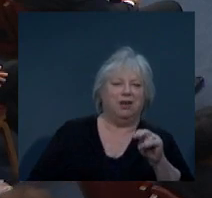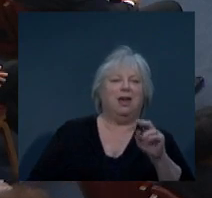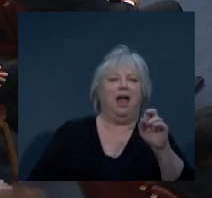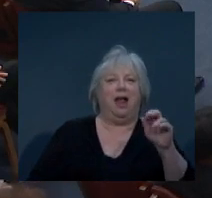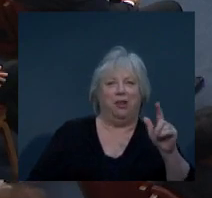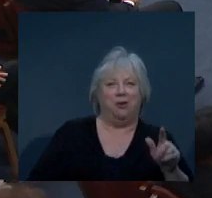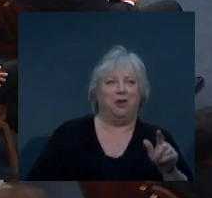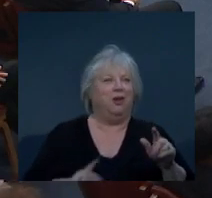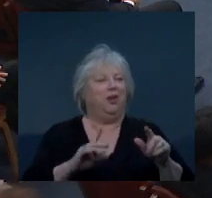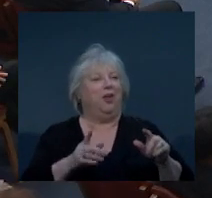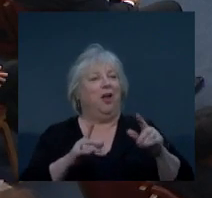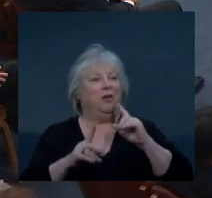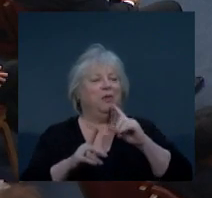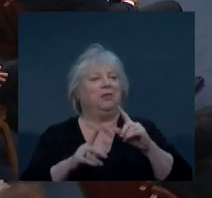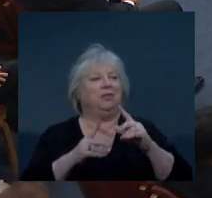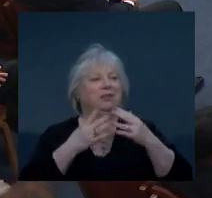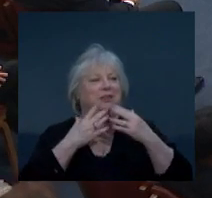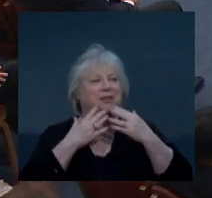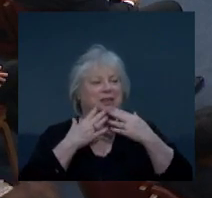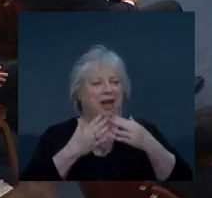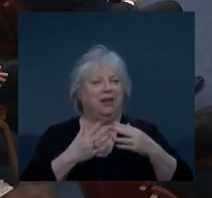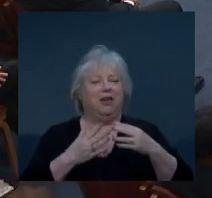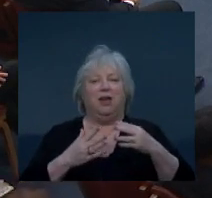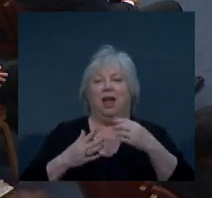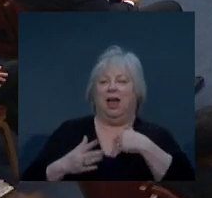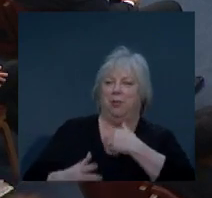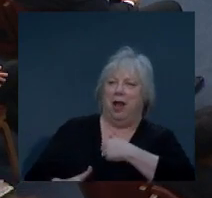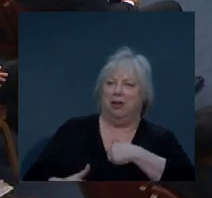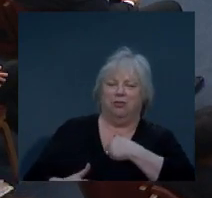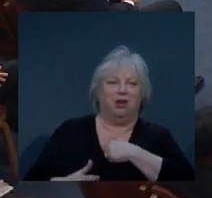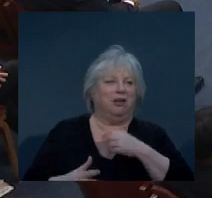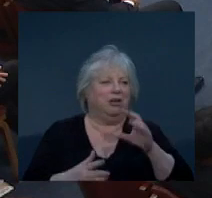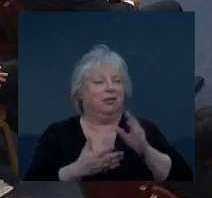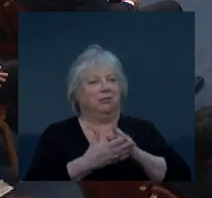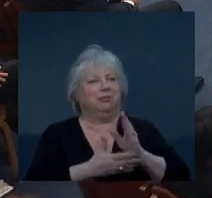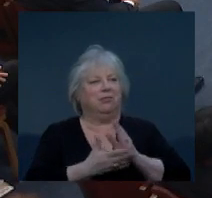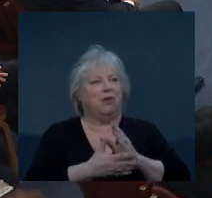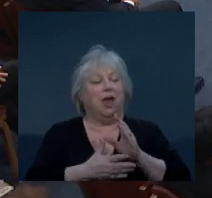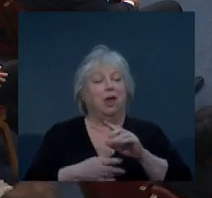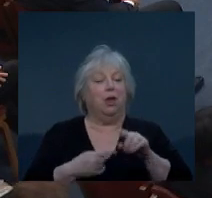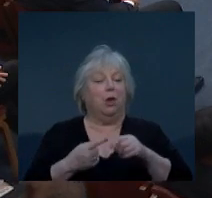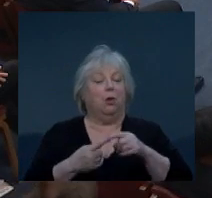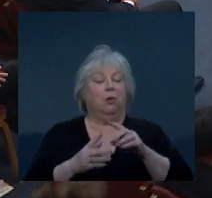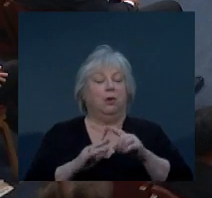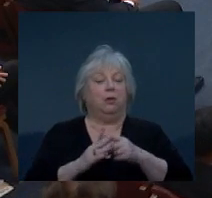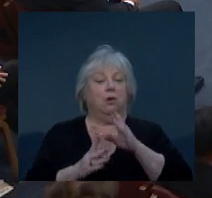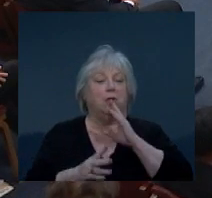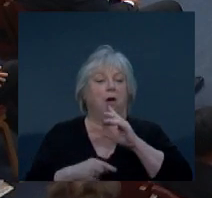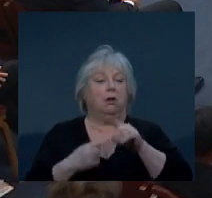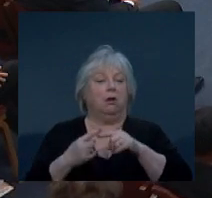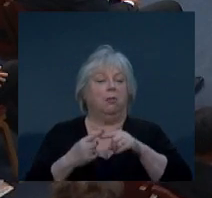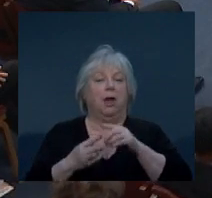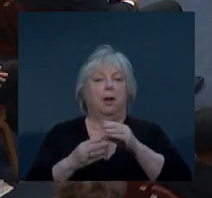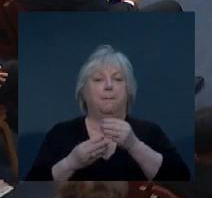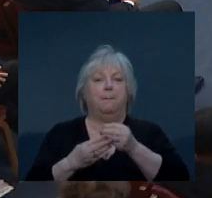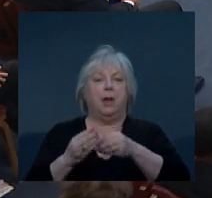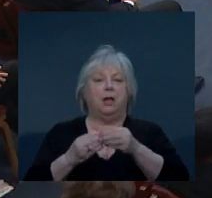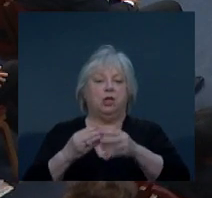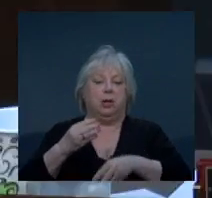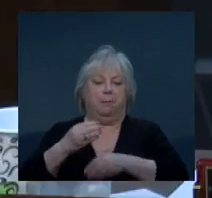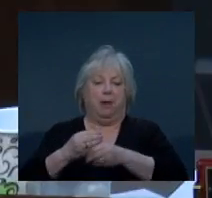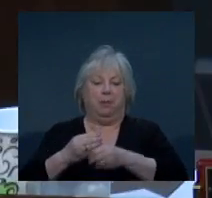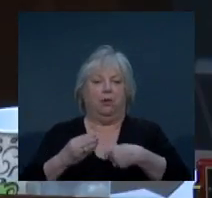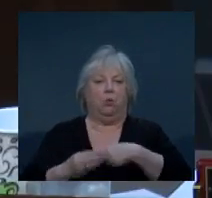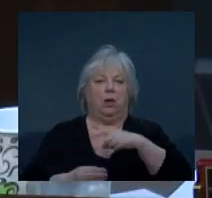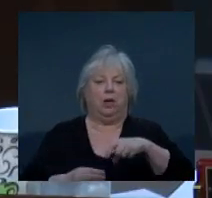time. Yeah, I said it. I apologize. That's okay. You know, part of that is when we start talking about budget amendments, I think we need to